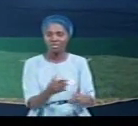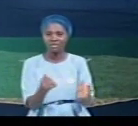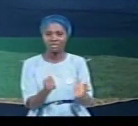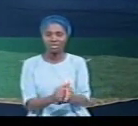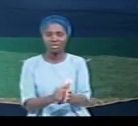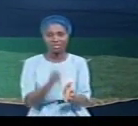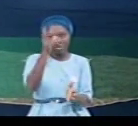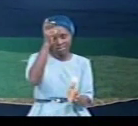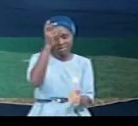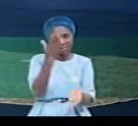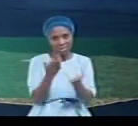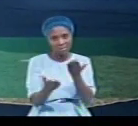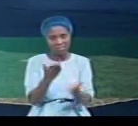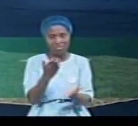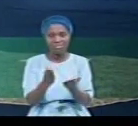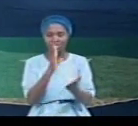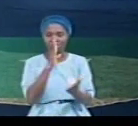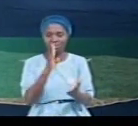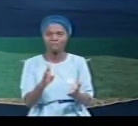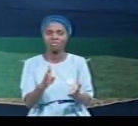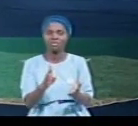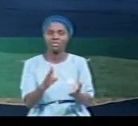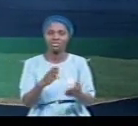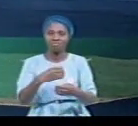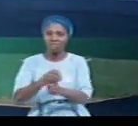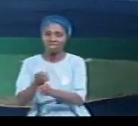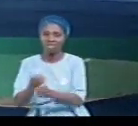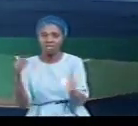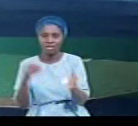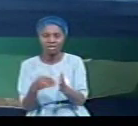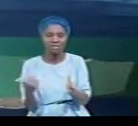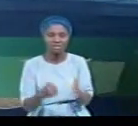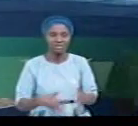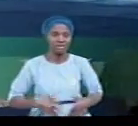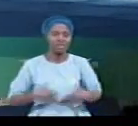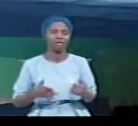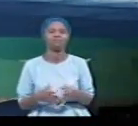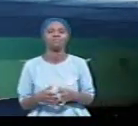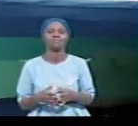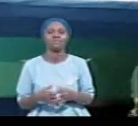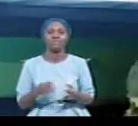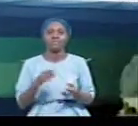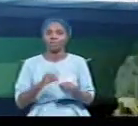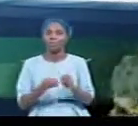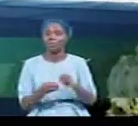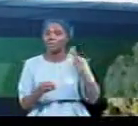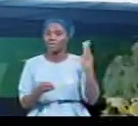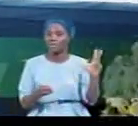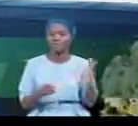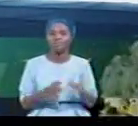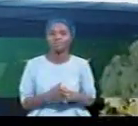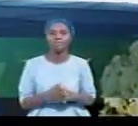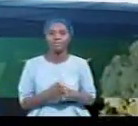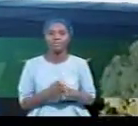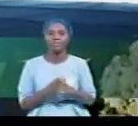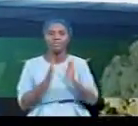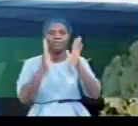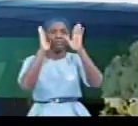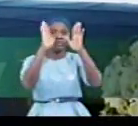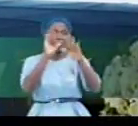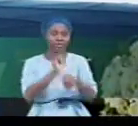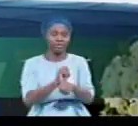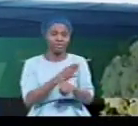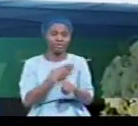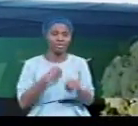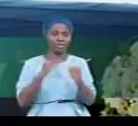in any life. Number three here, miracles and wonders by sanctified